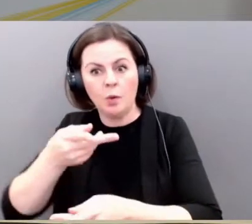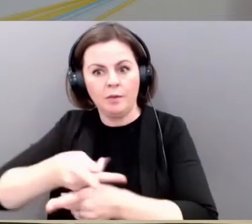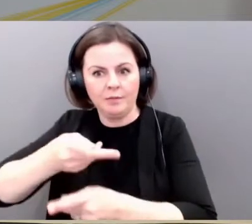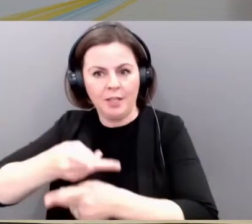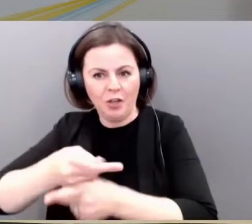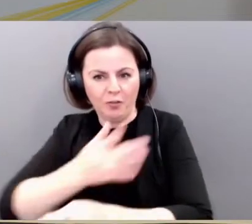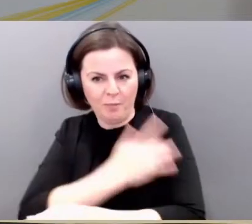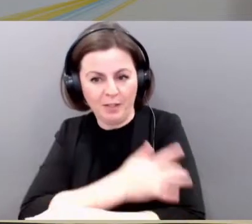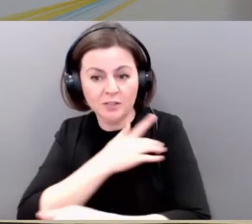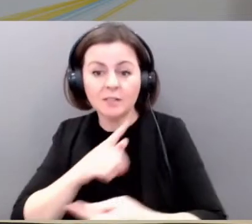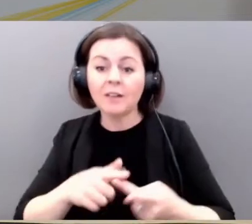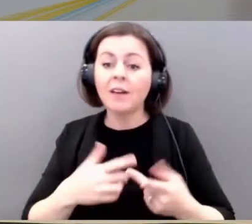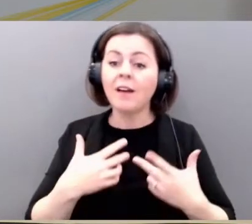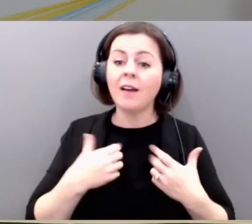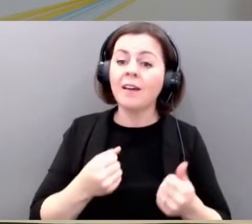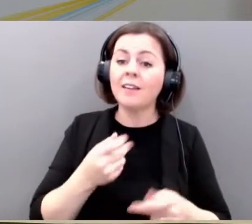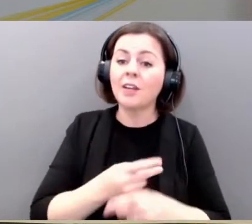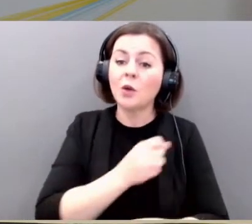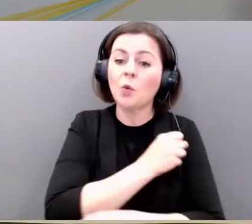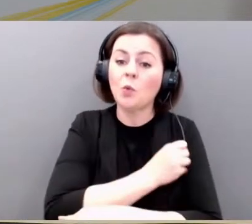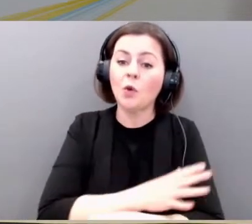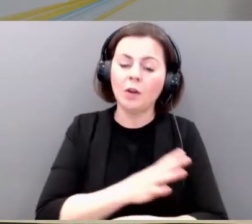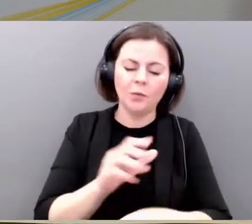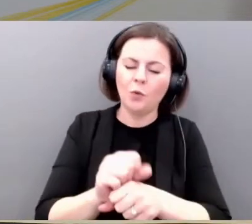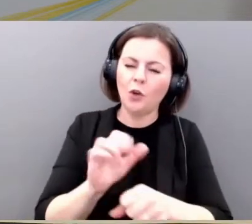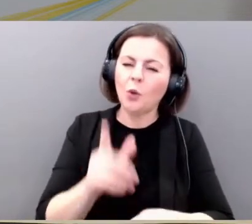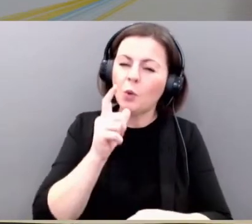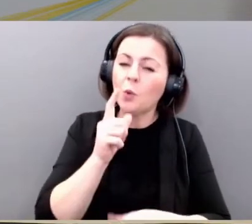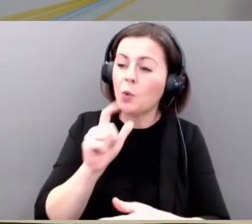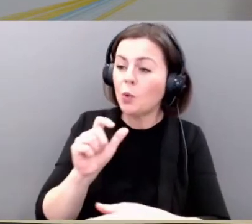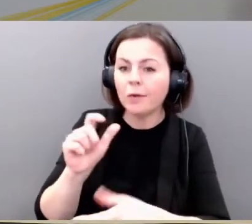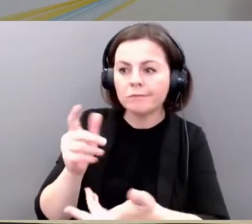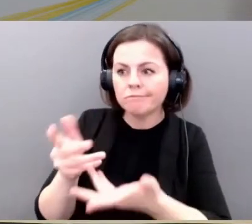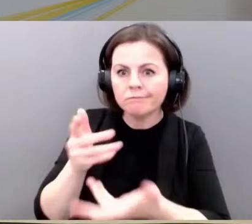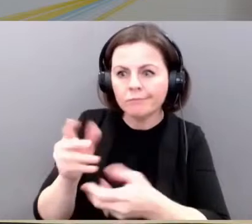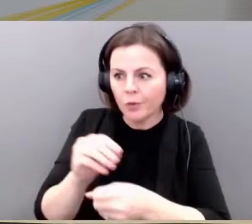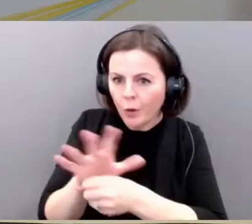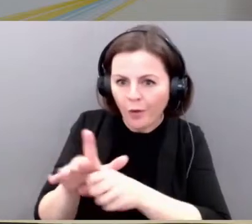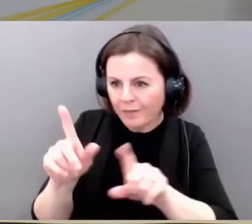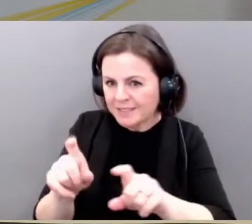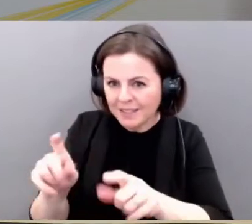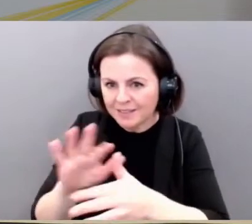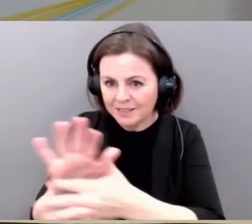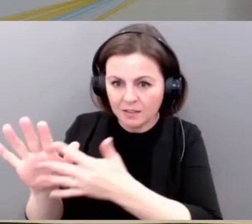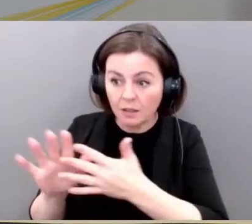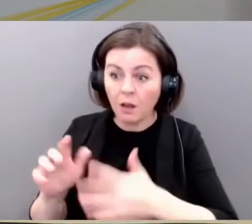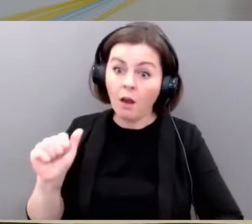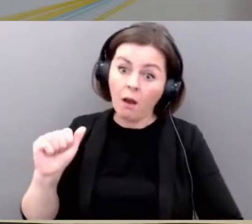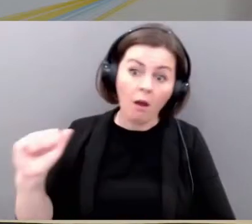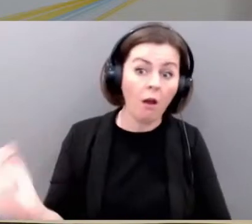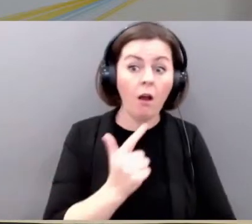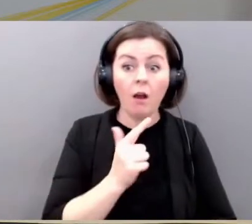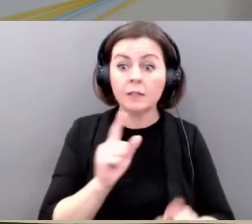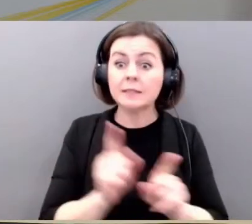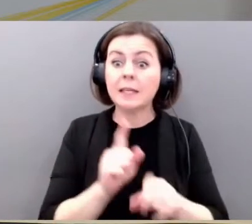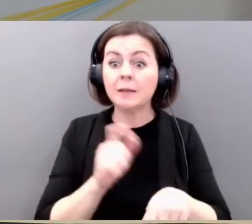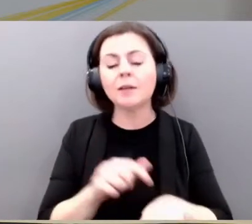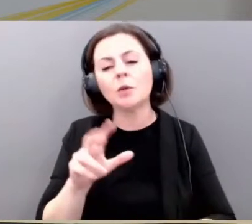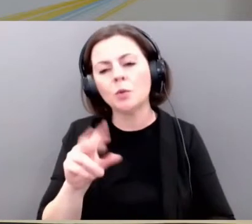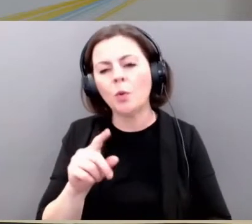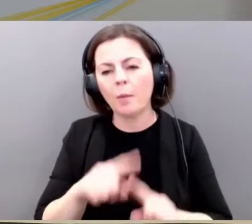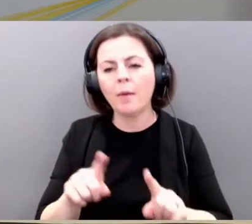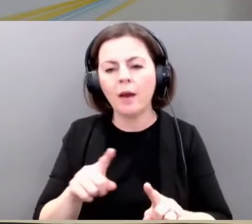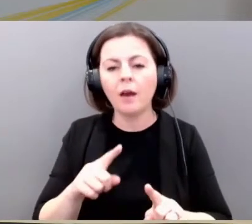who are involved in the COVID response. We can't do everyone at once, but they will be